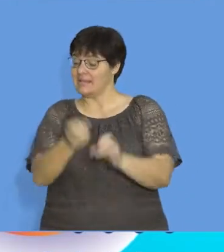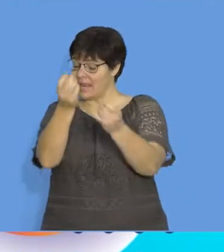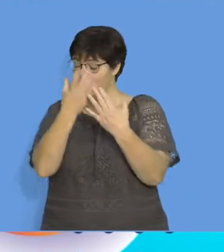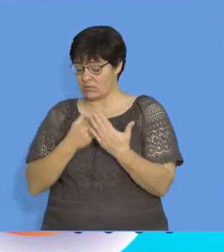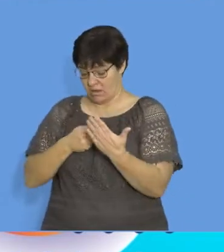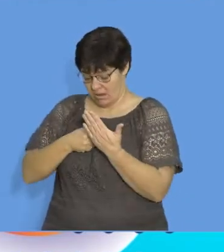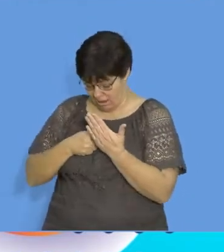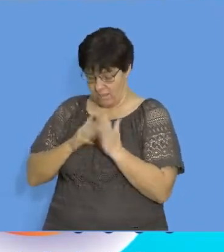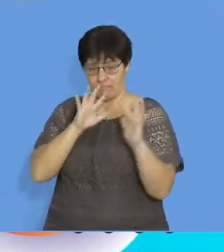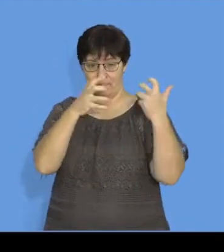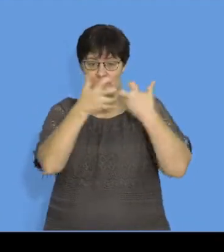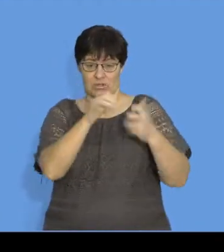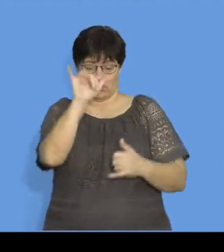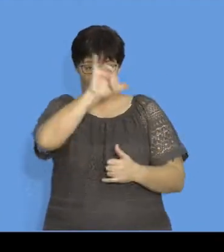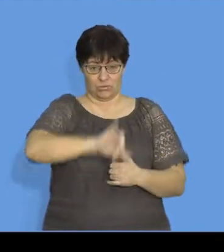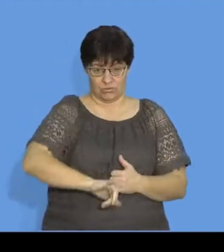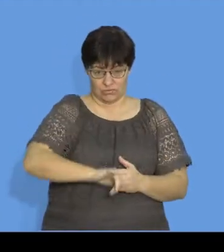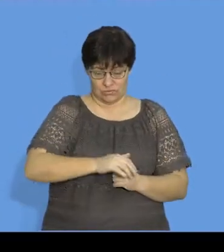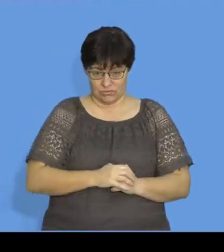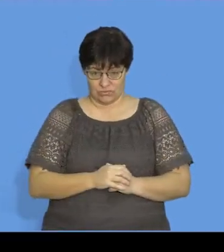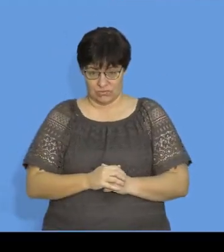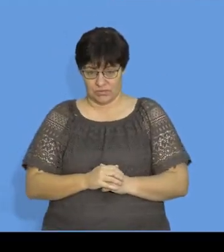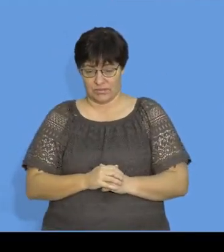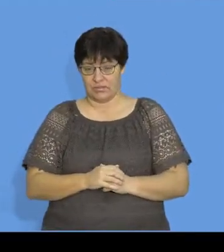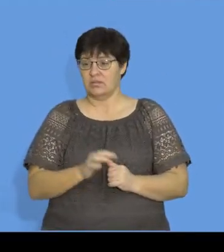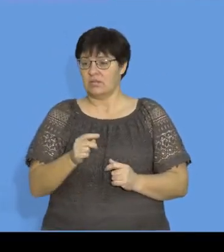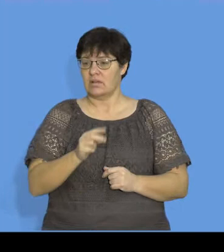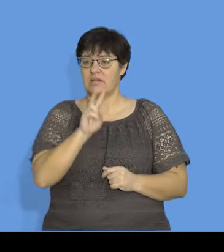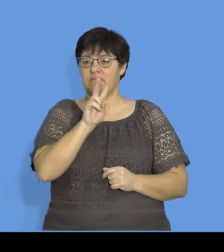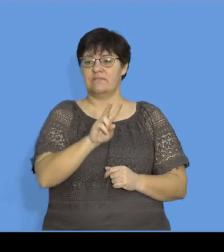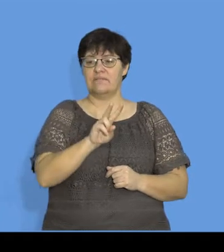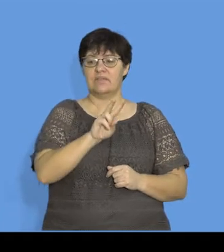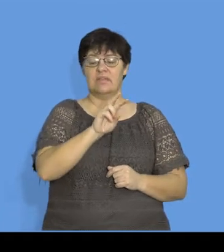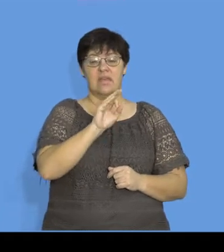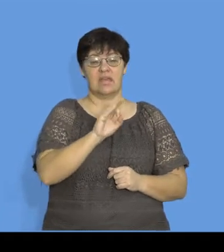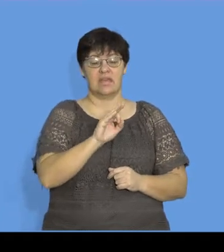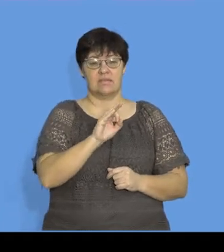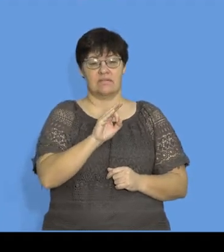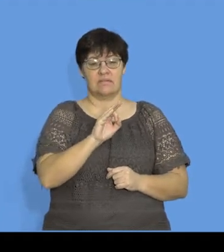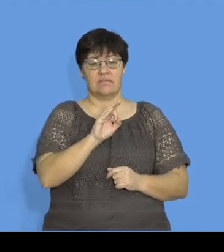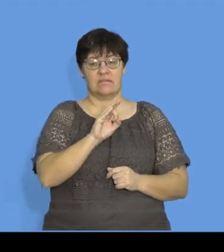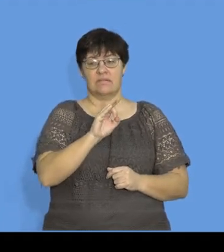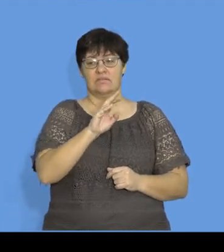depends on the information. Then